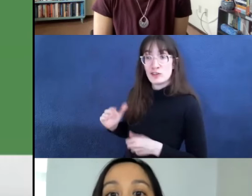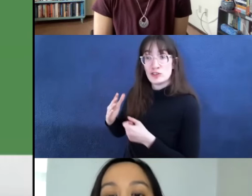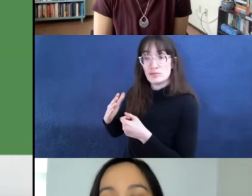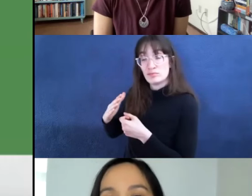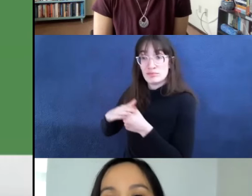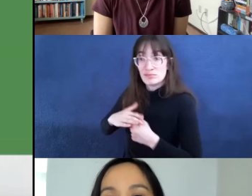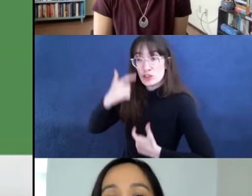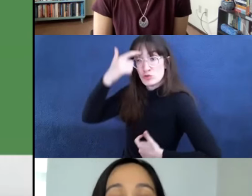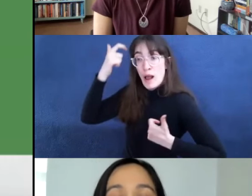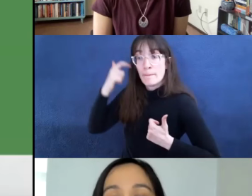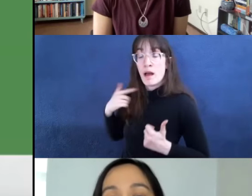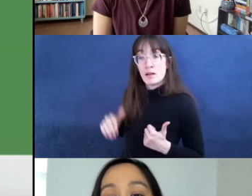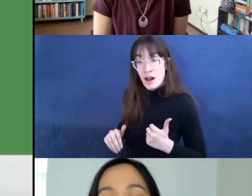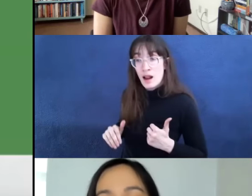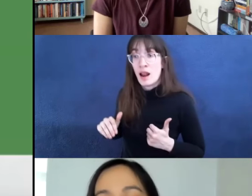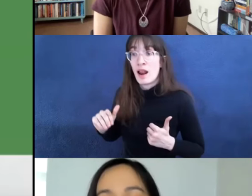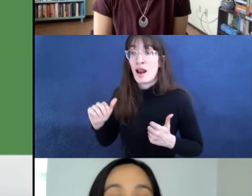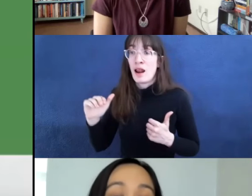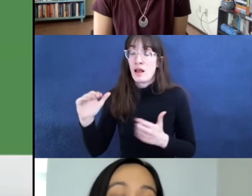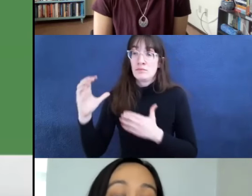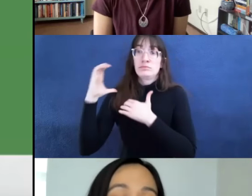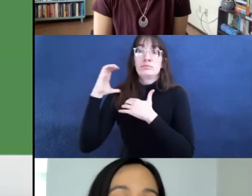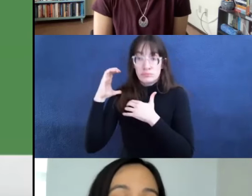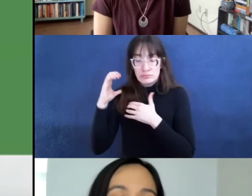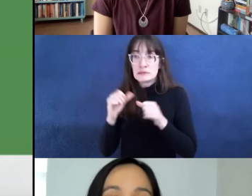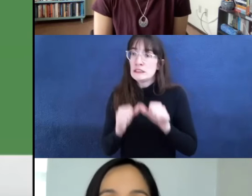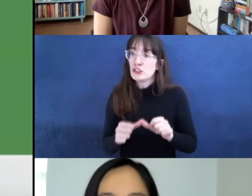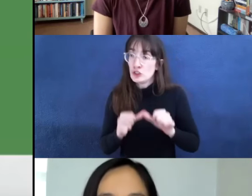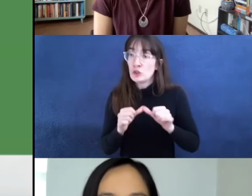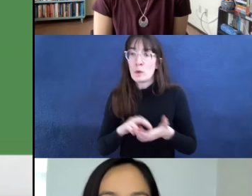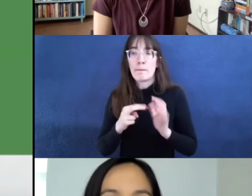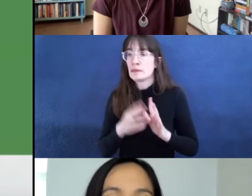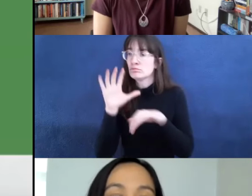carried with them, and it's hard to know anything different.